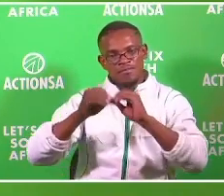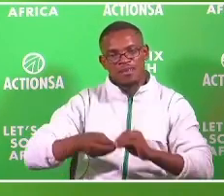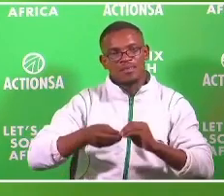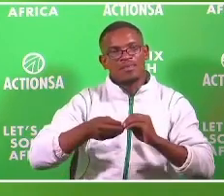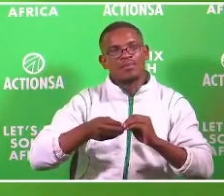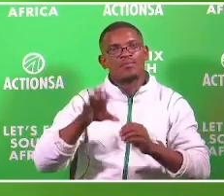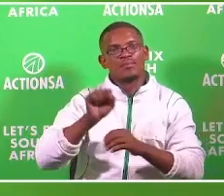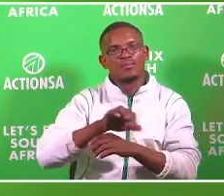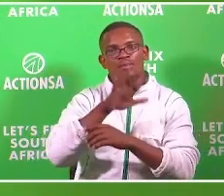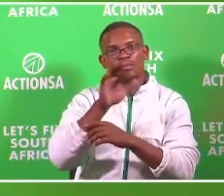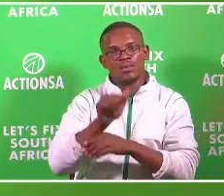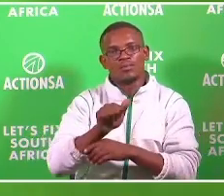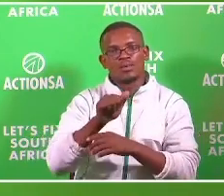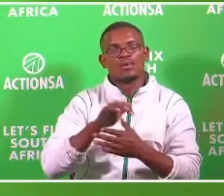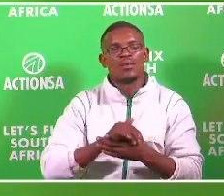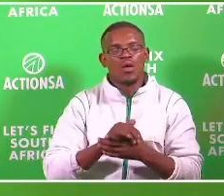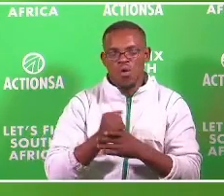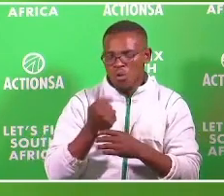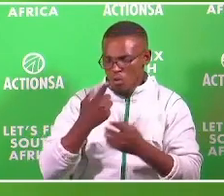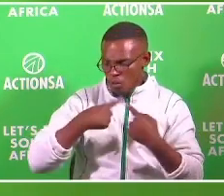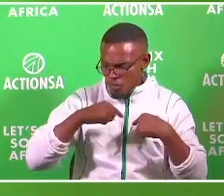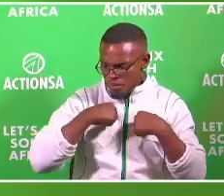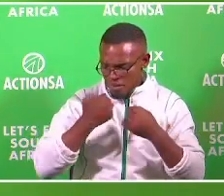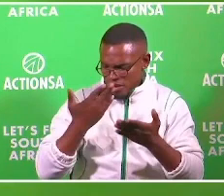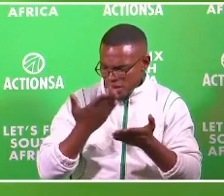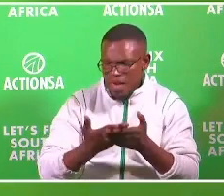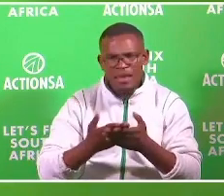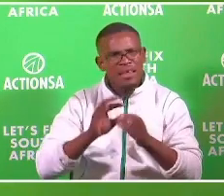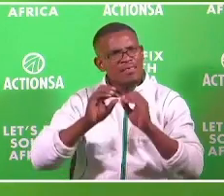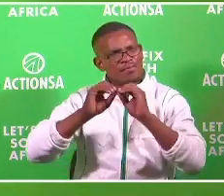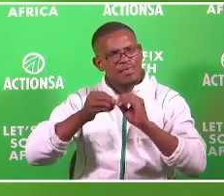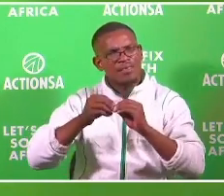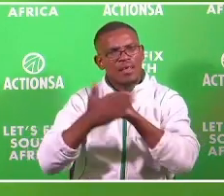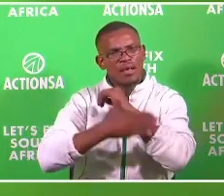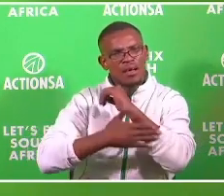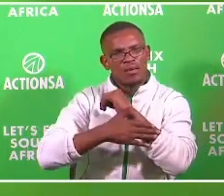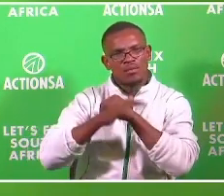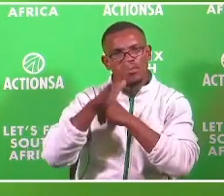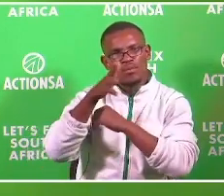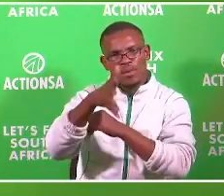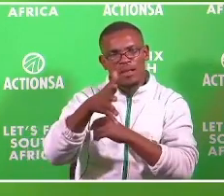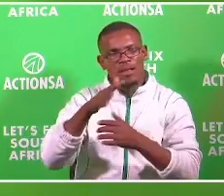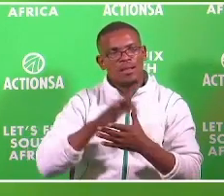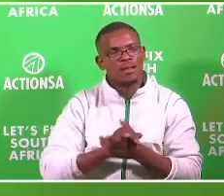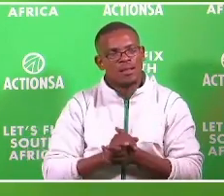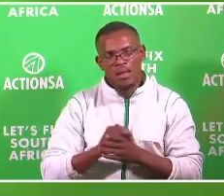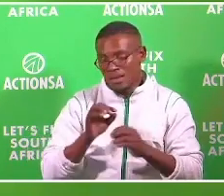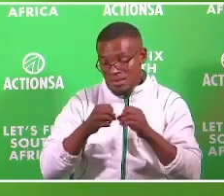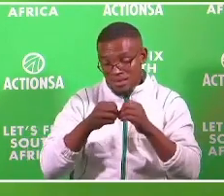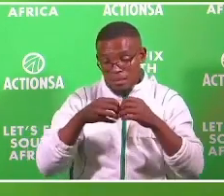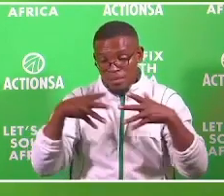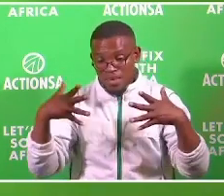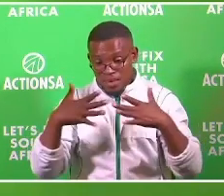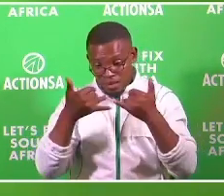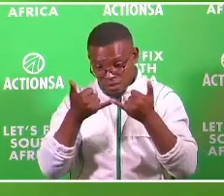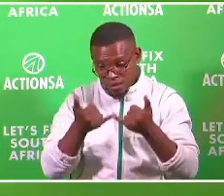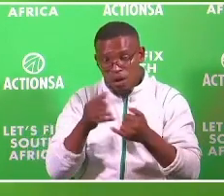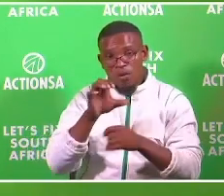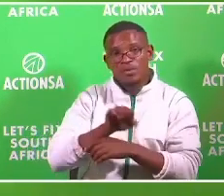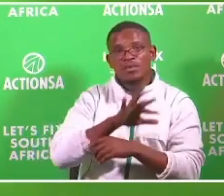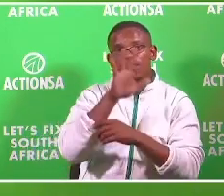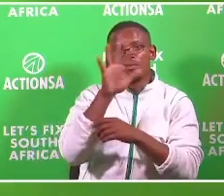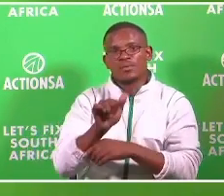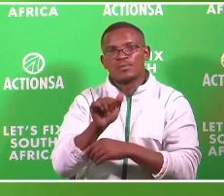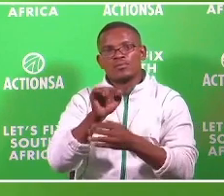Because we can and we will fix our country. This is the only beginning of South African